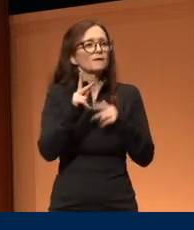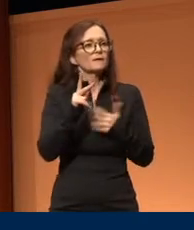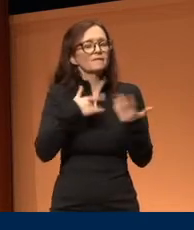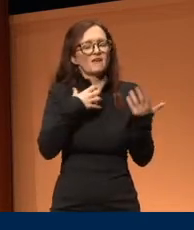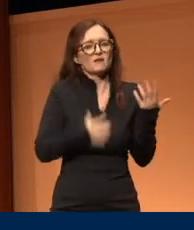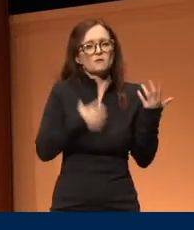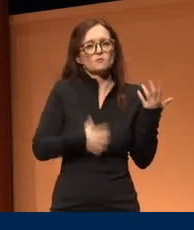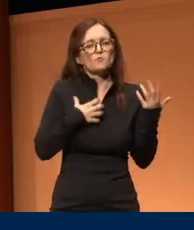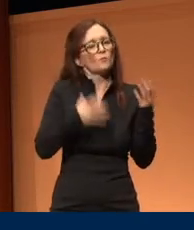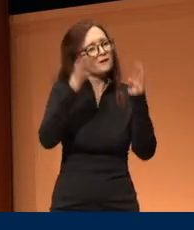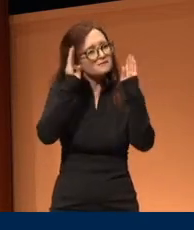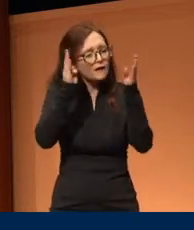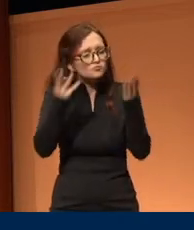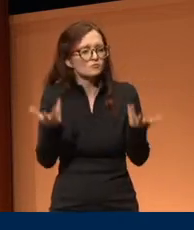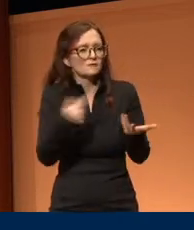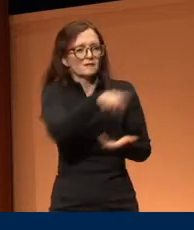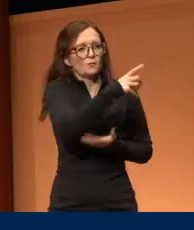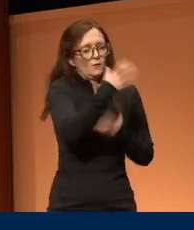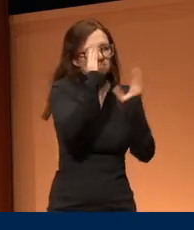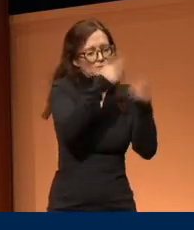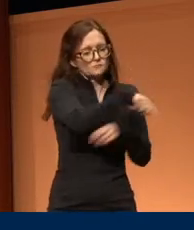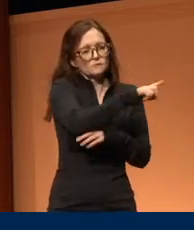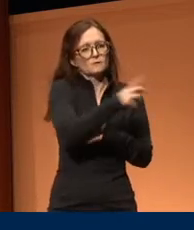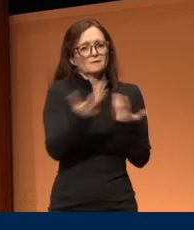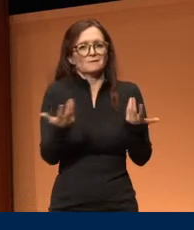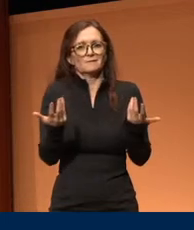that kind of attention.